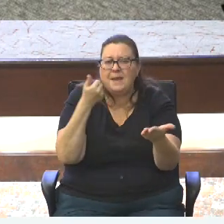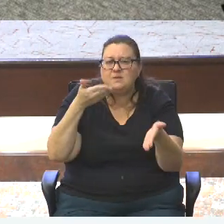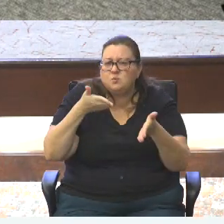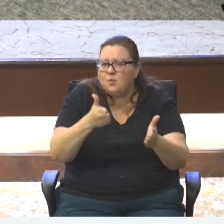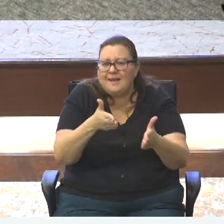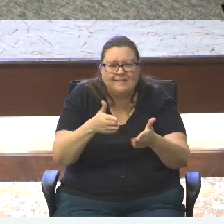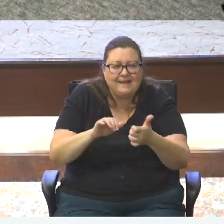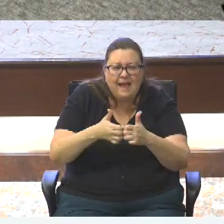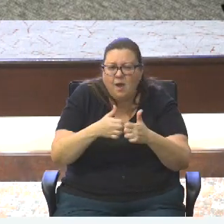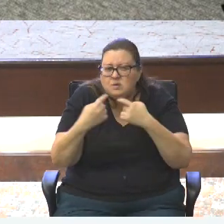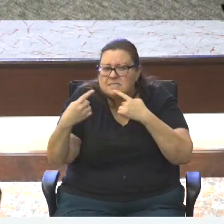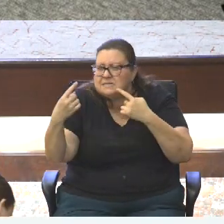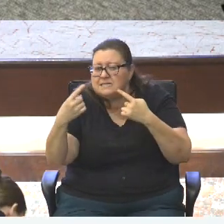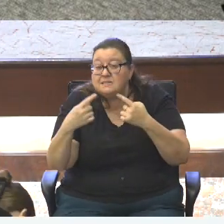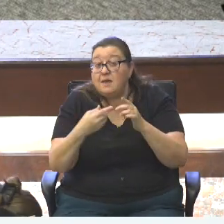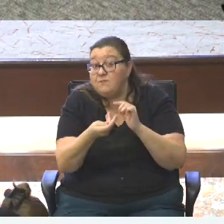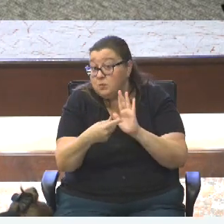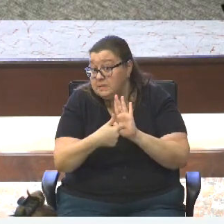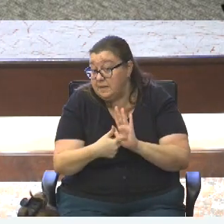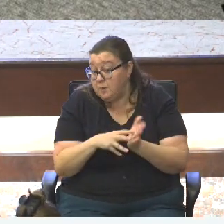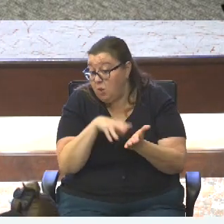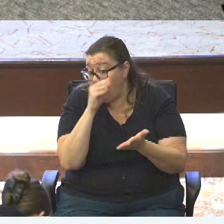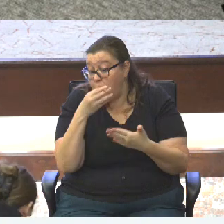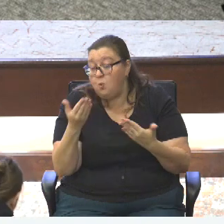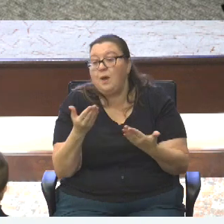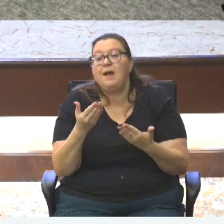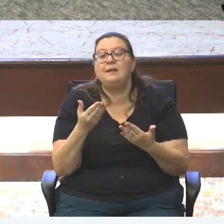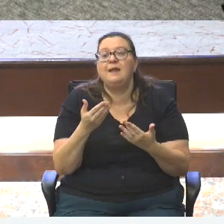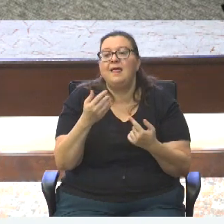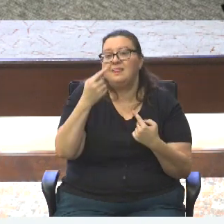are just a few examples of those. The Thinkery